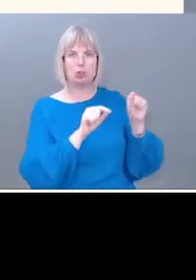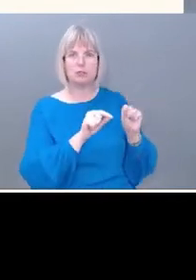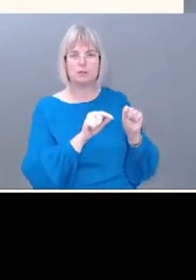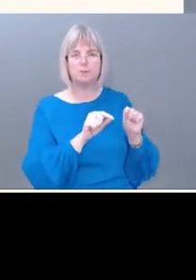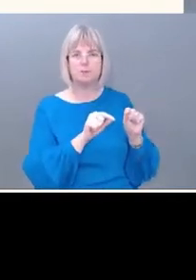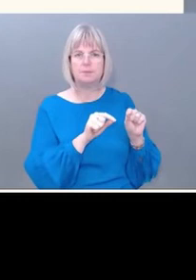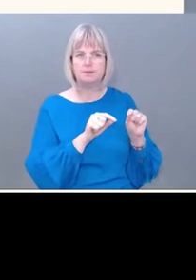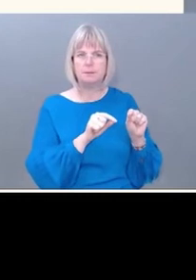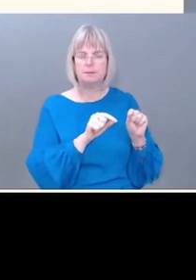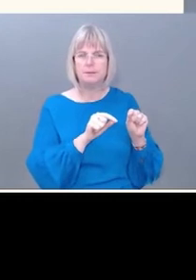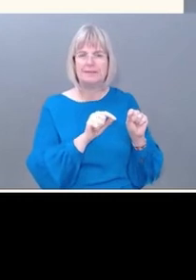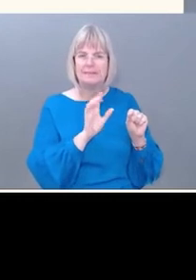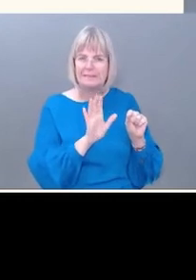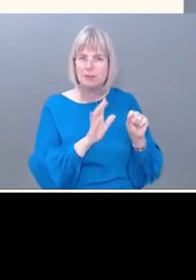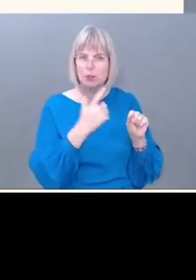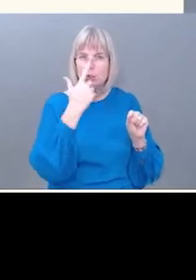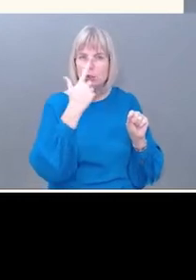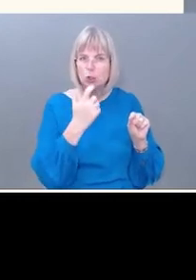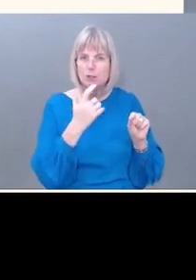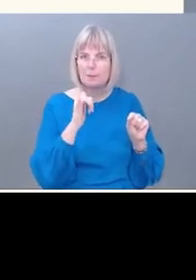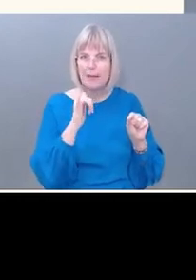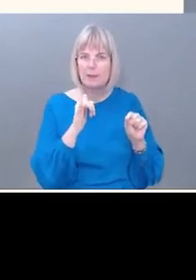could we be accidentally